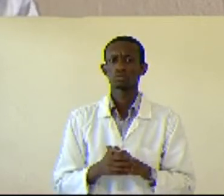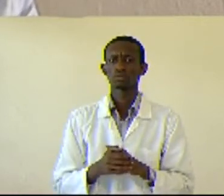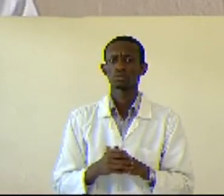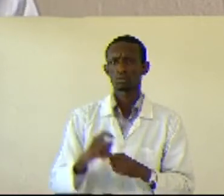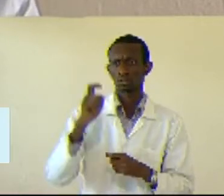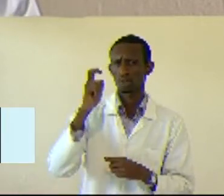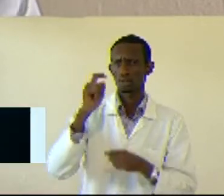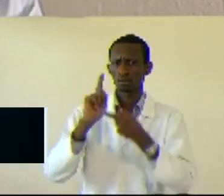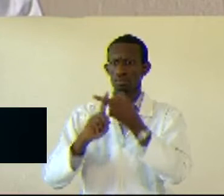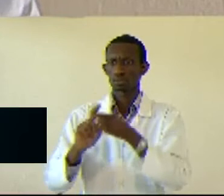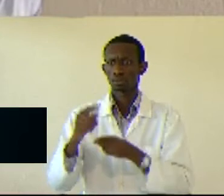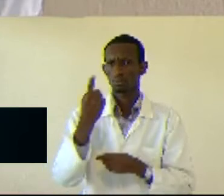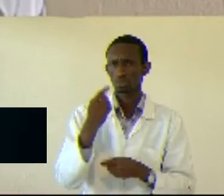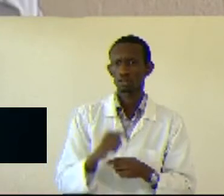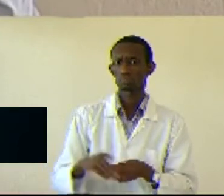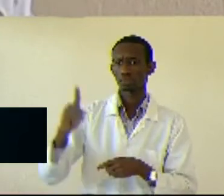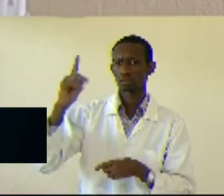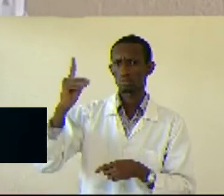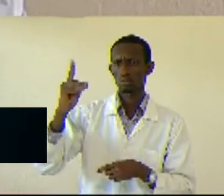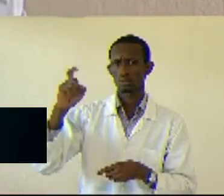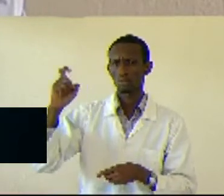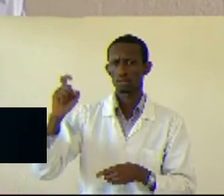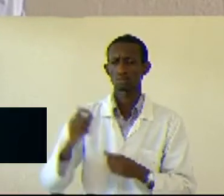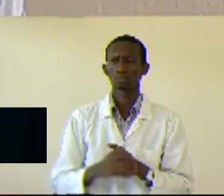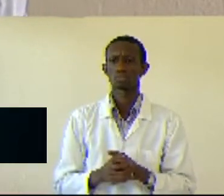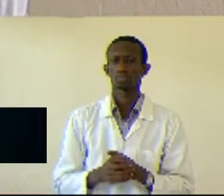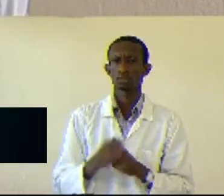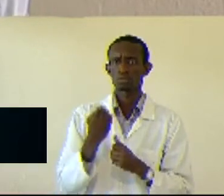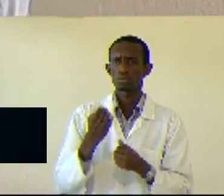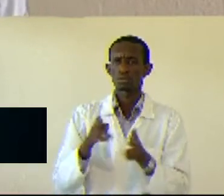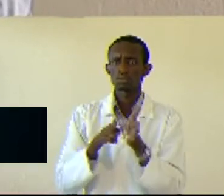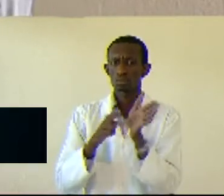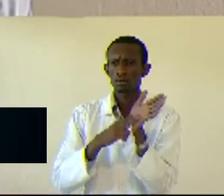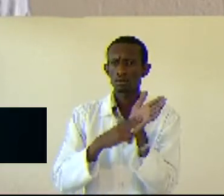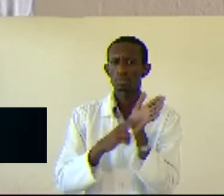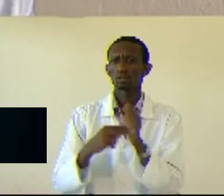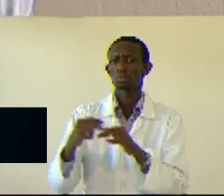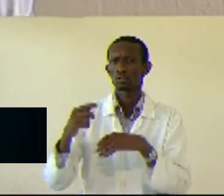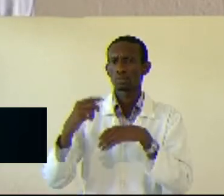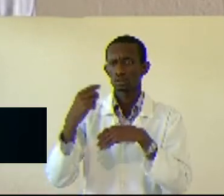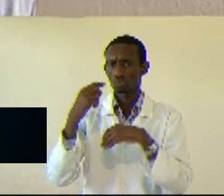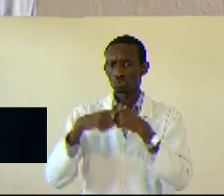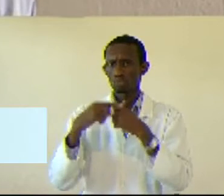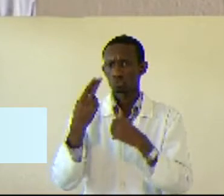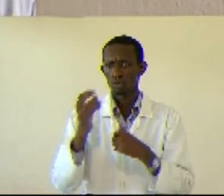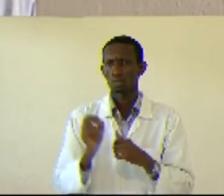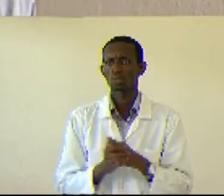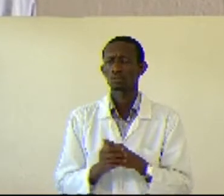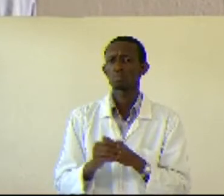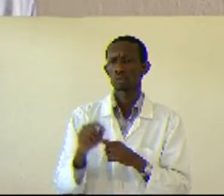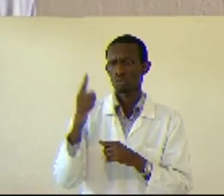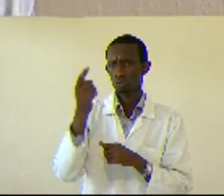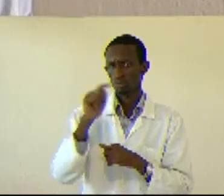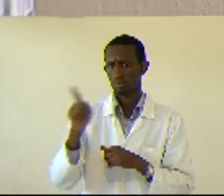plus 1 dx, which is no different from minus 20 integral of 1 over 1 plus x